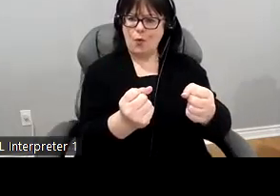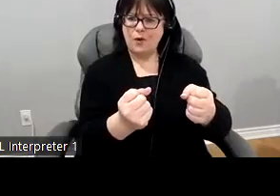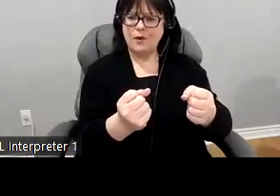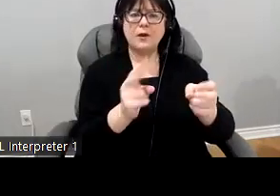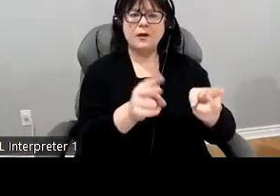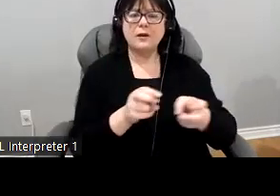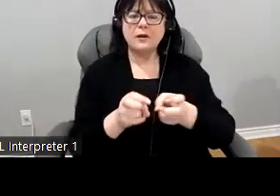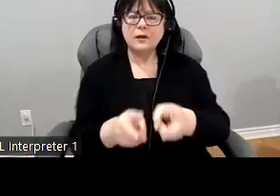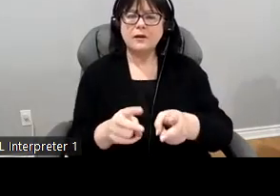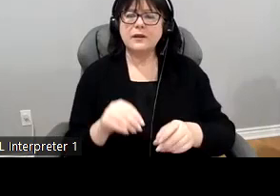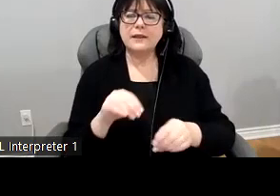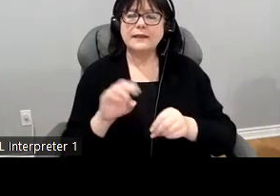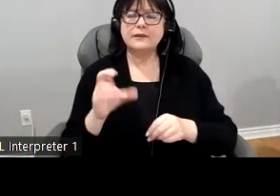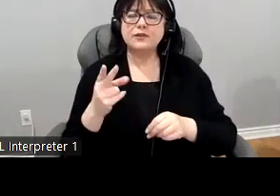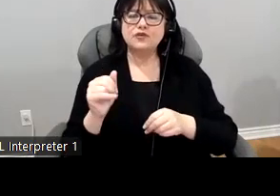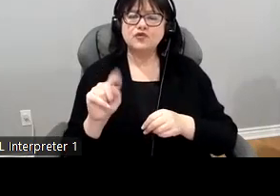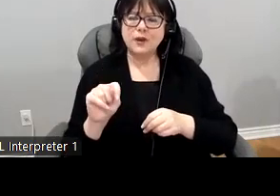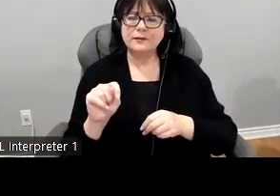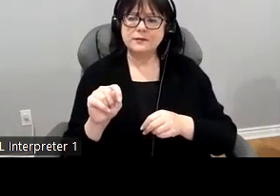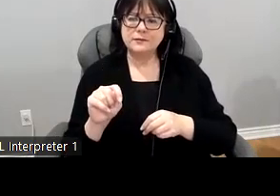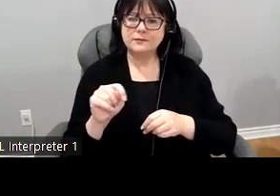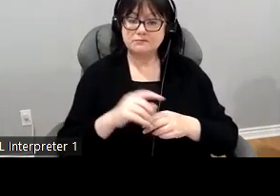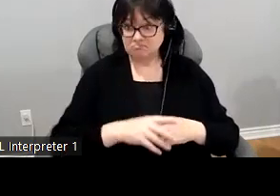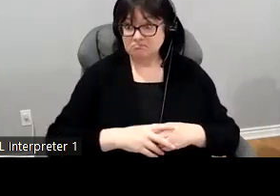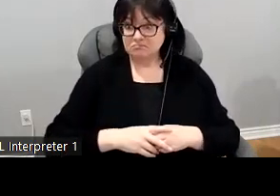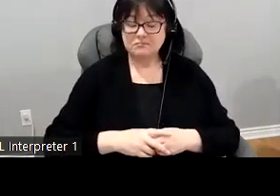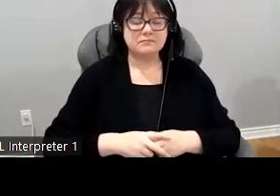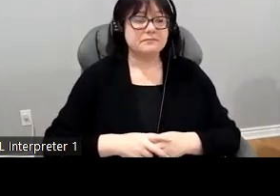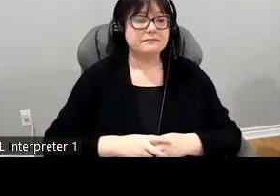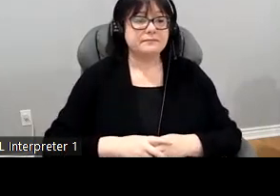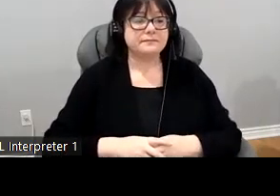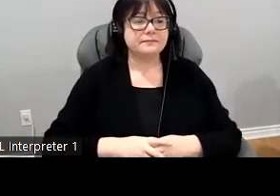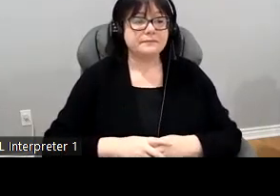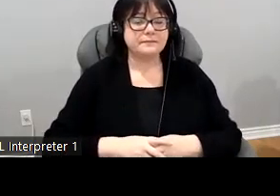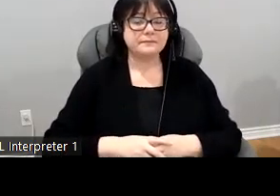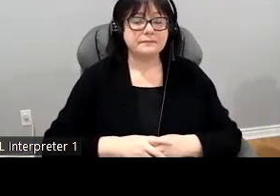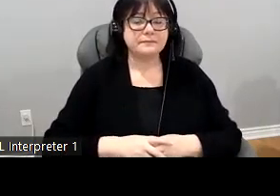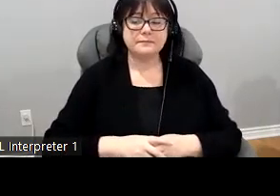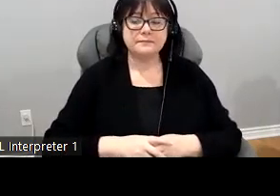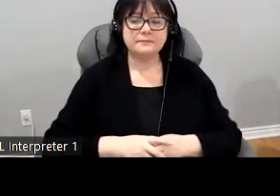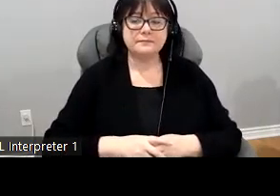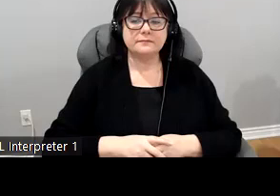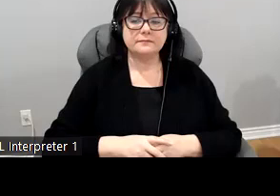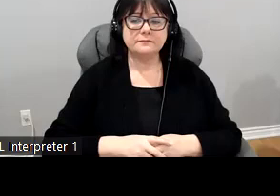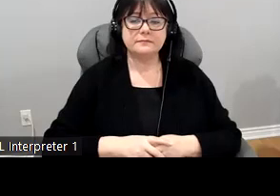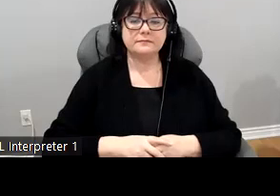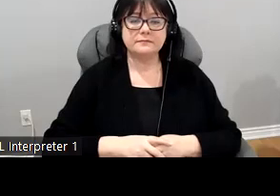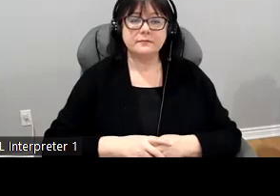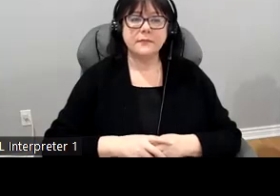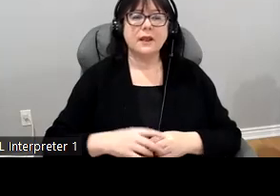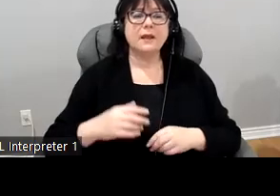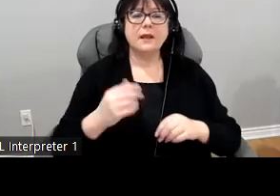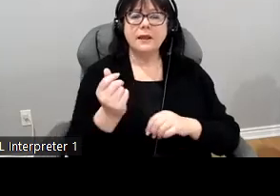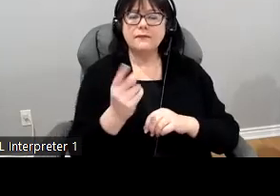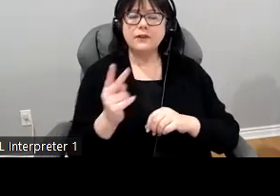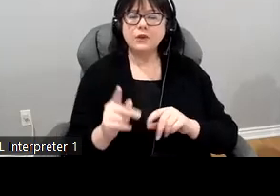and throw them in the chat box so our attendees could have access to them. Now, one question, we had a couple of capacity questions come